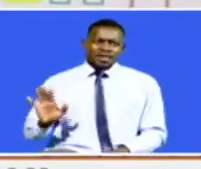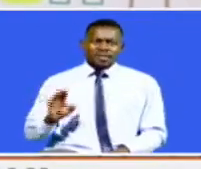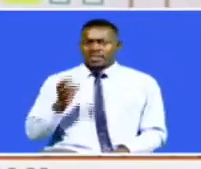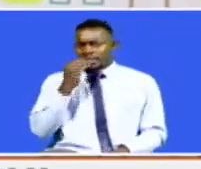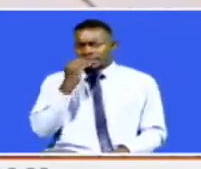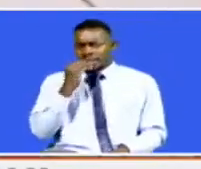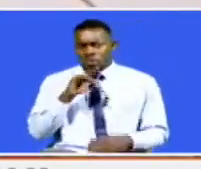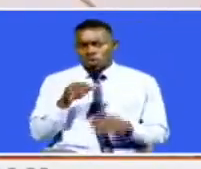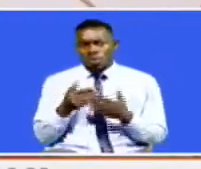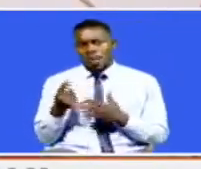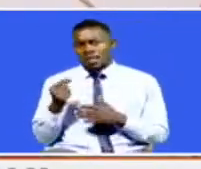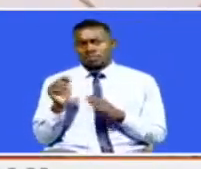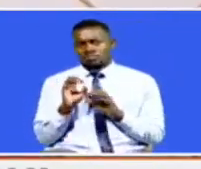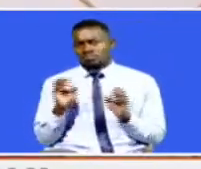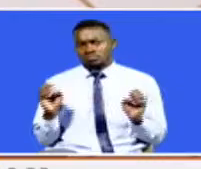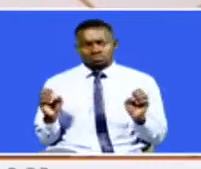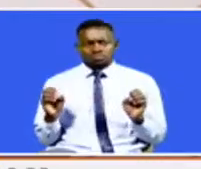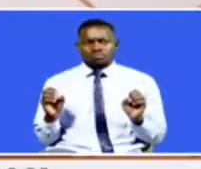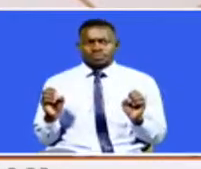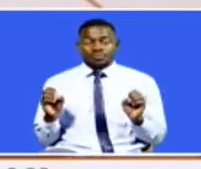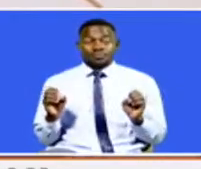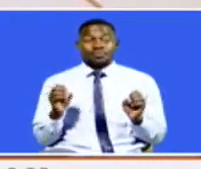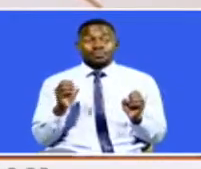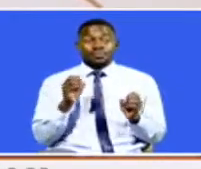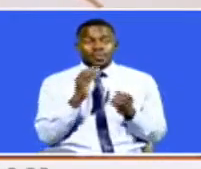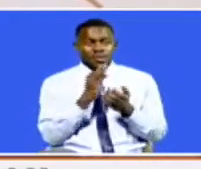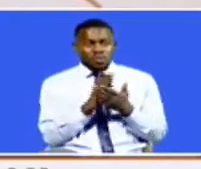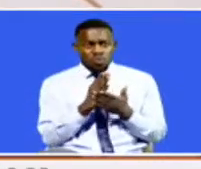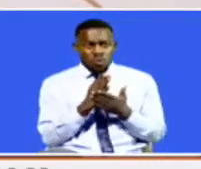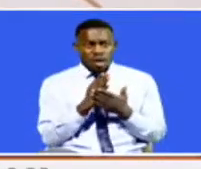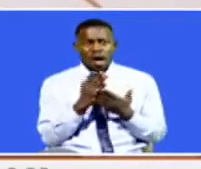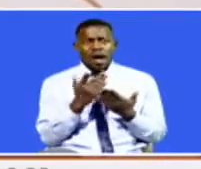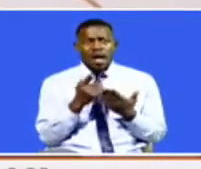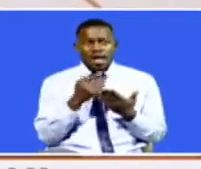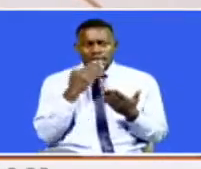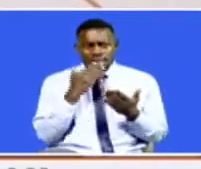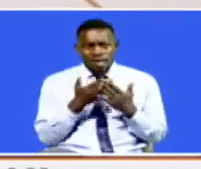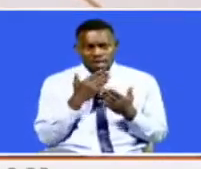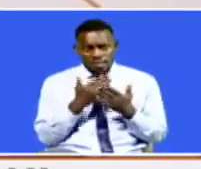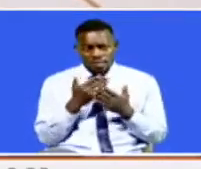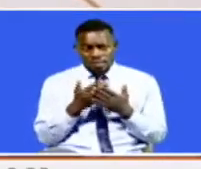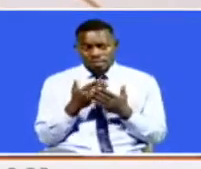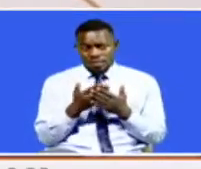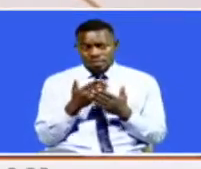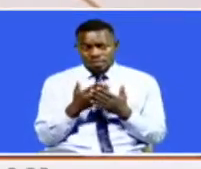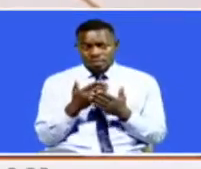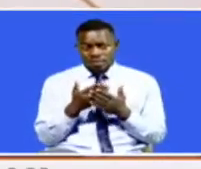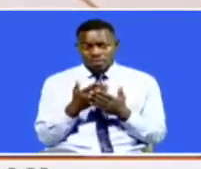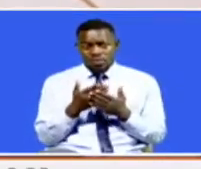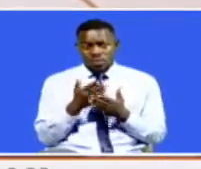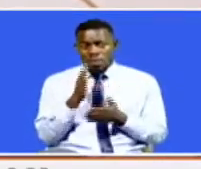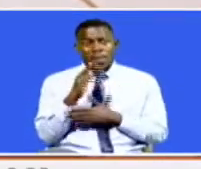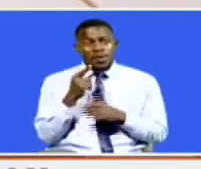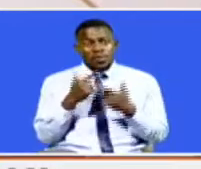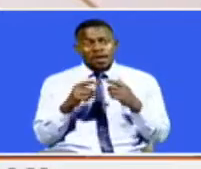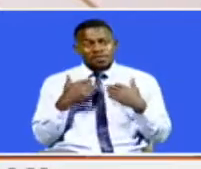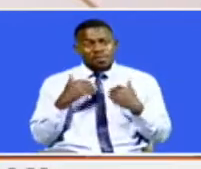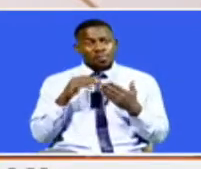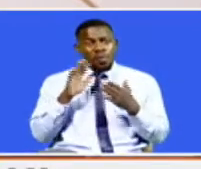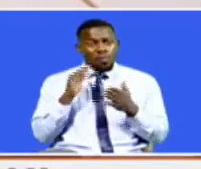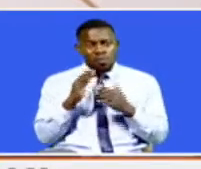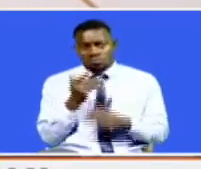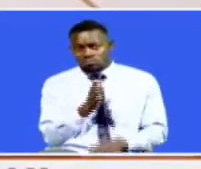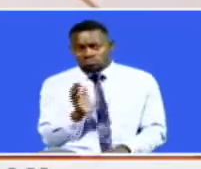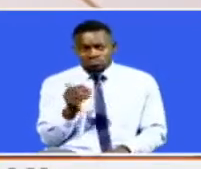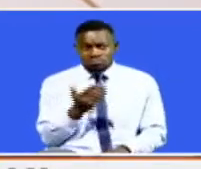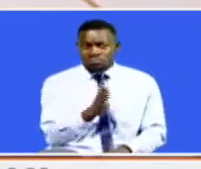year of 2023. I've received 7 titles. I found that there are so many frauders that you invest in them and they won't give you the